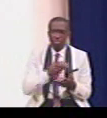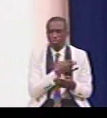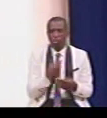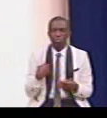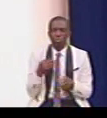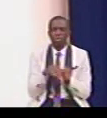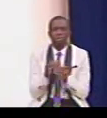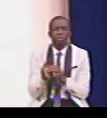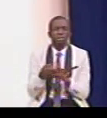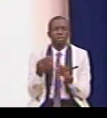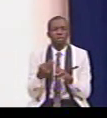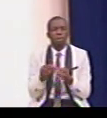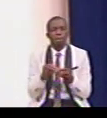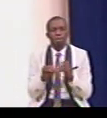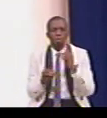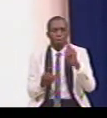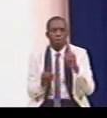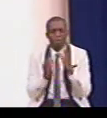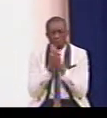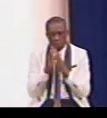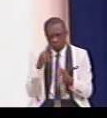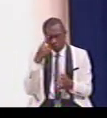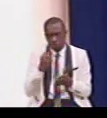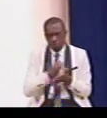number two the Purity through sanctification now